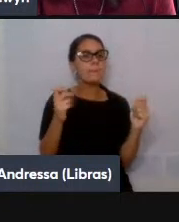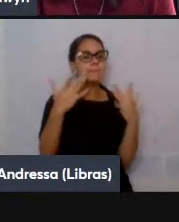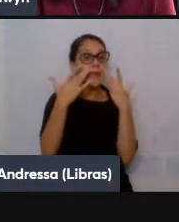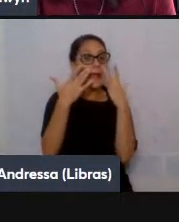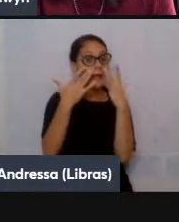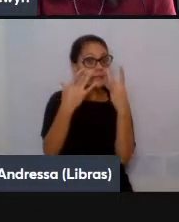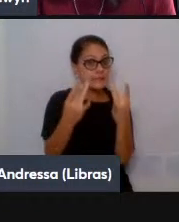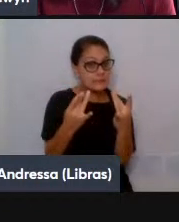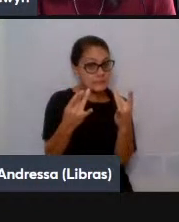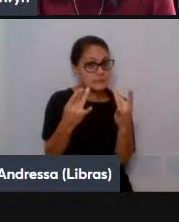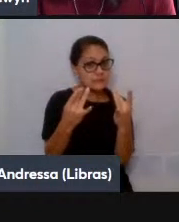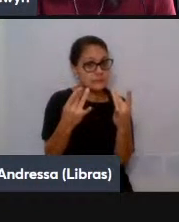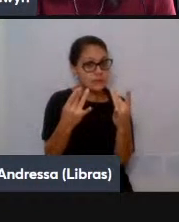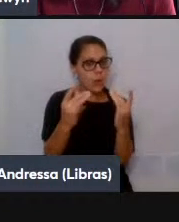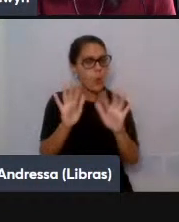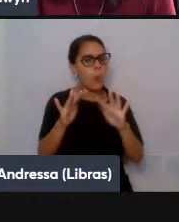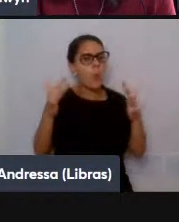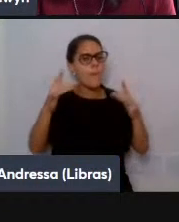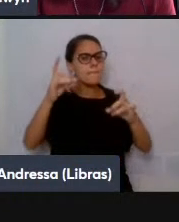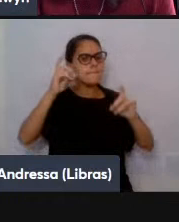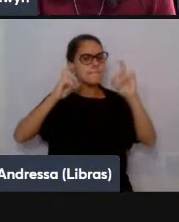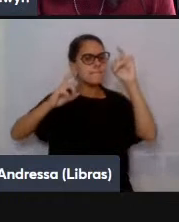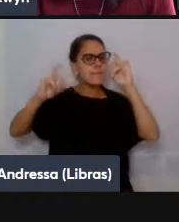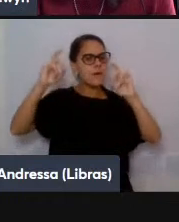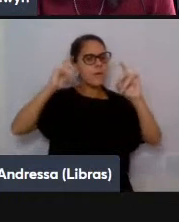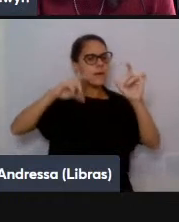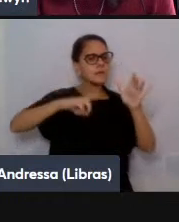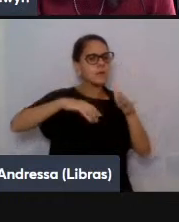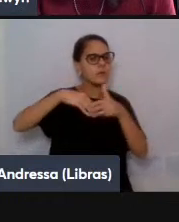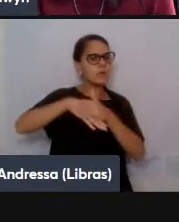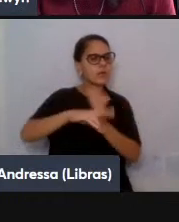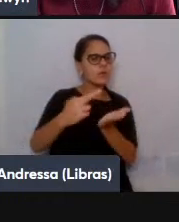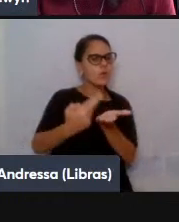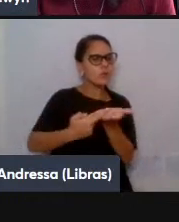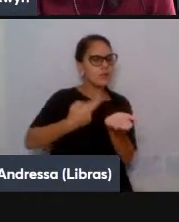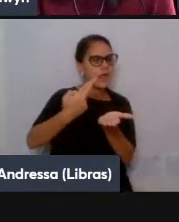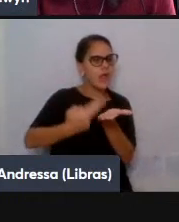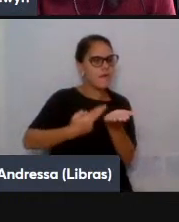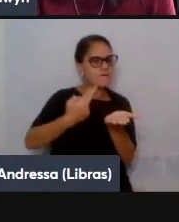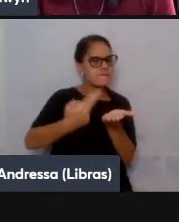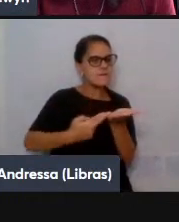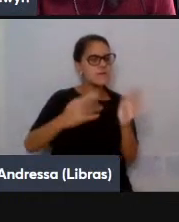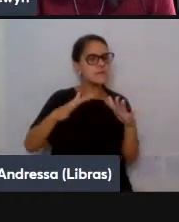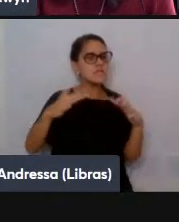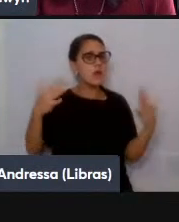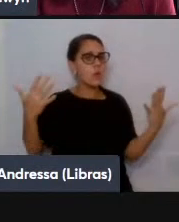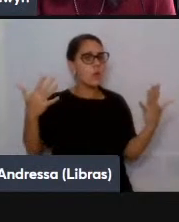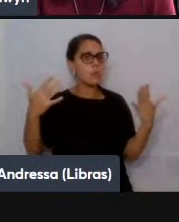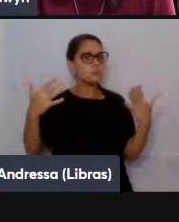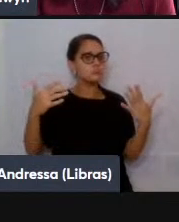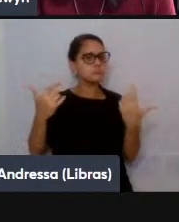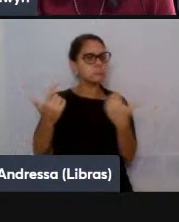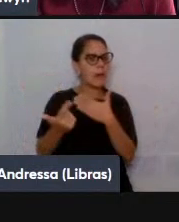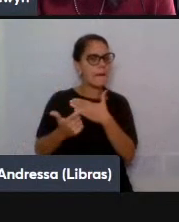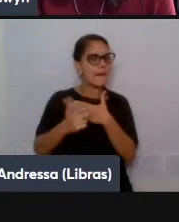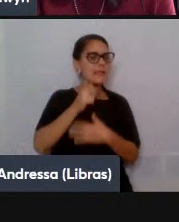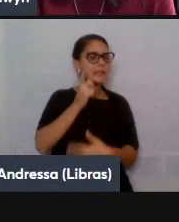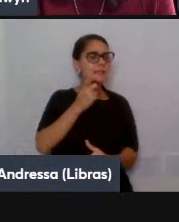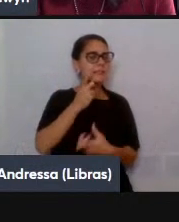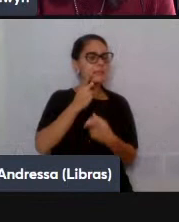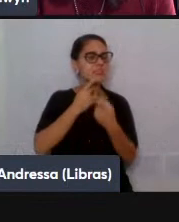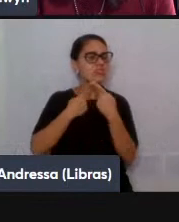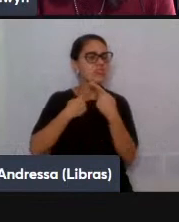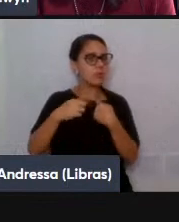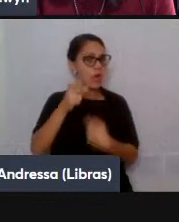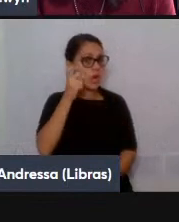para quais são as preocupações desse periódico, dessa revista, qual o seu escopo, interesses